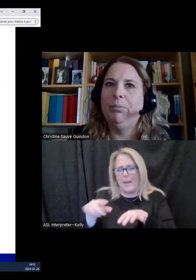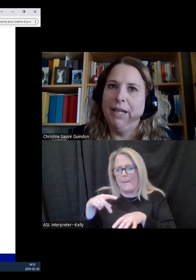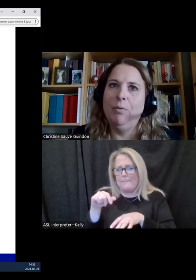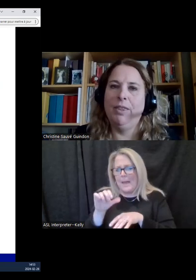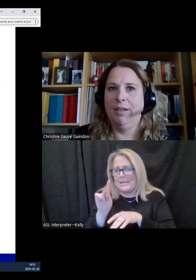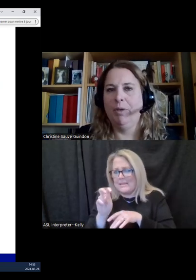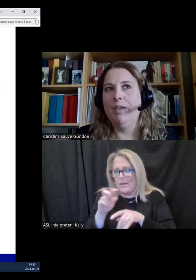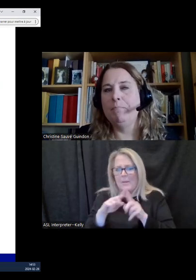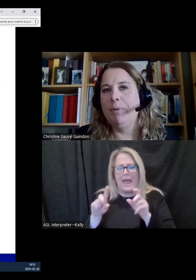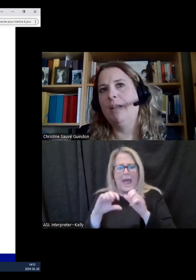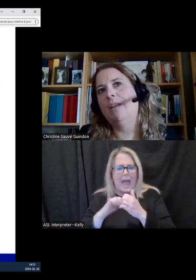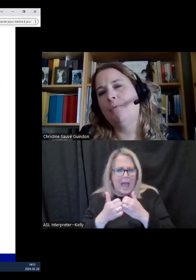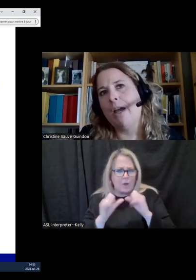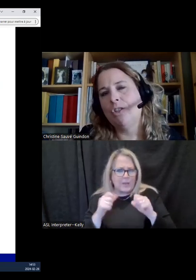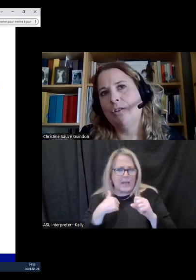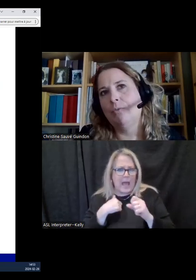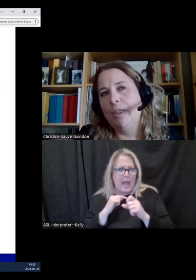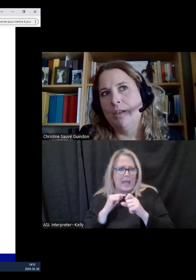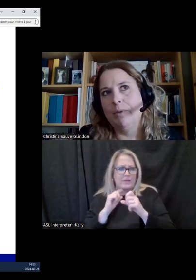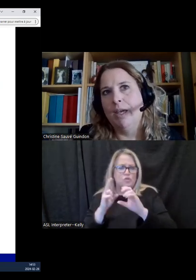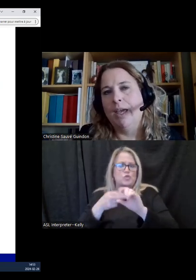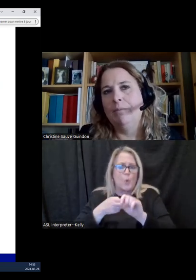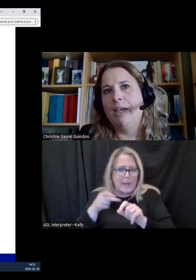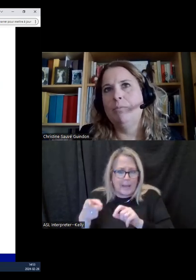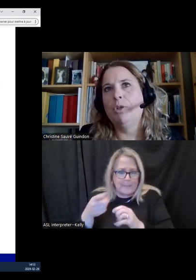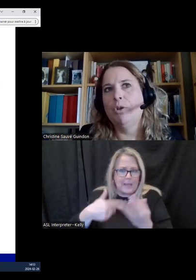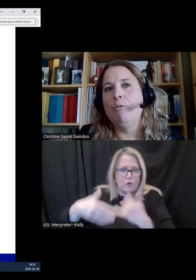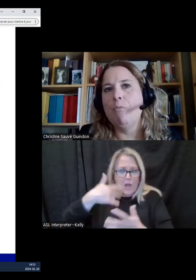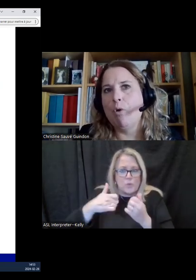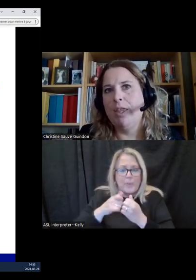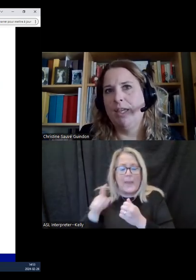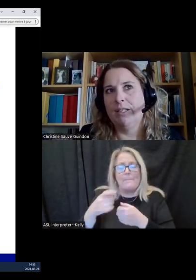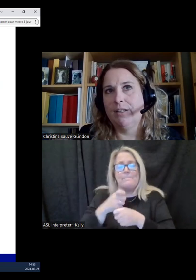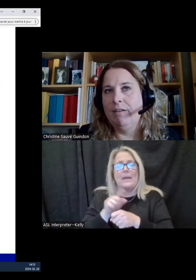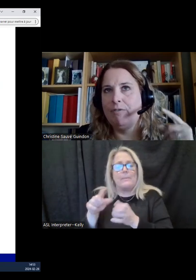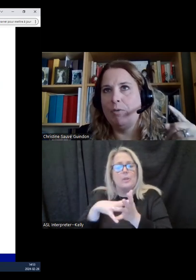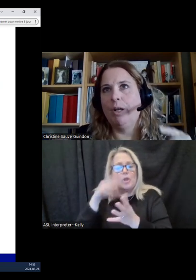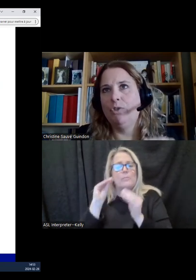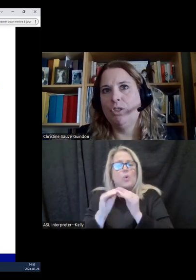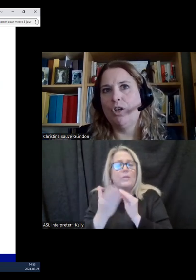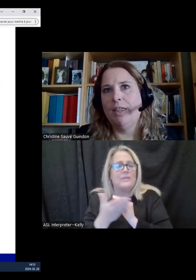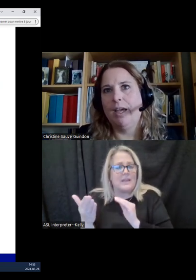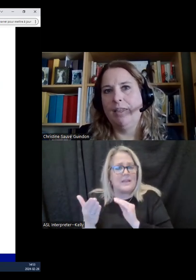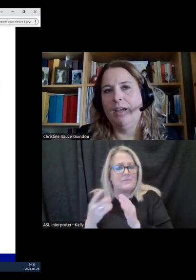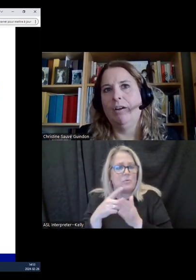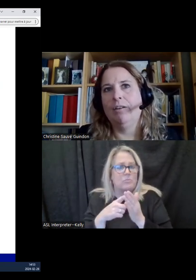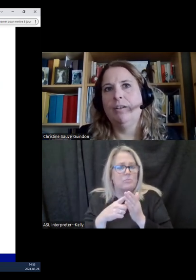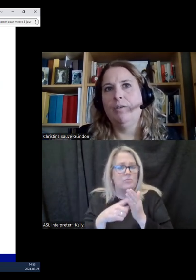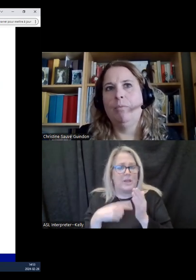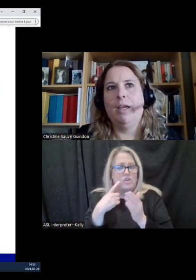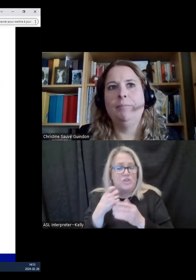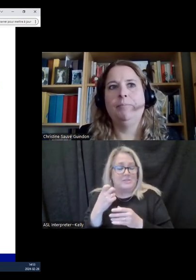come and play with him, be in interaction with him and make him learn more things from what I've just saw that